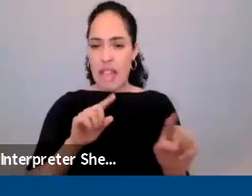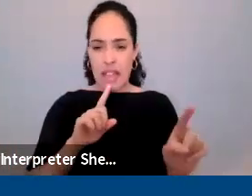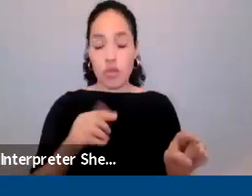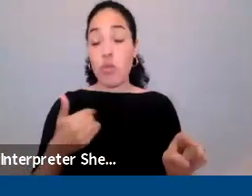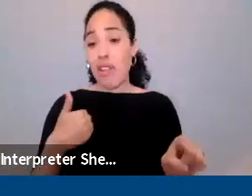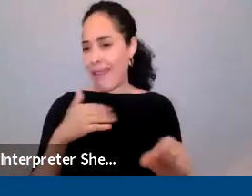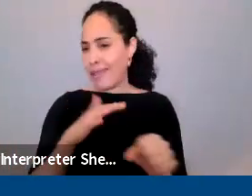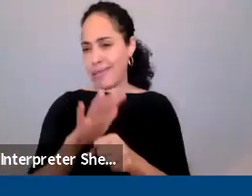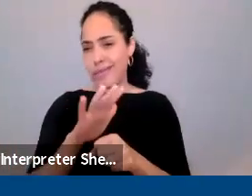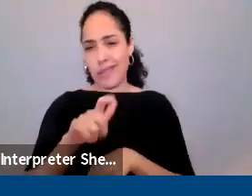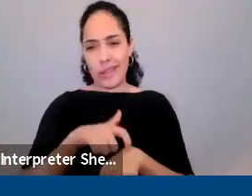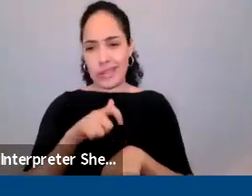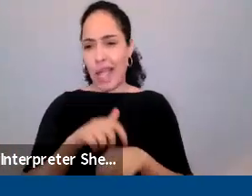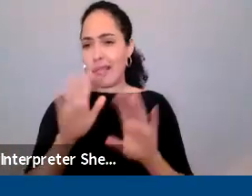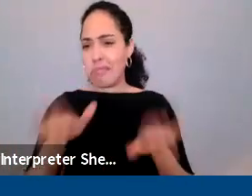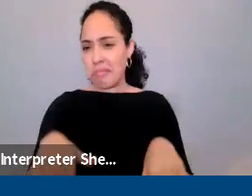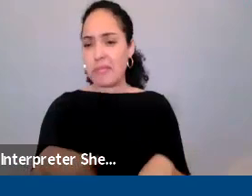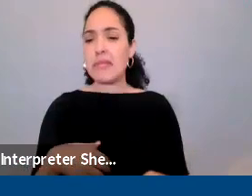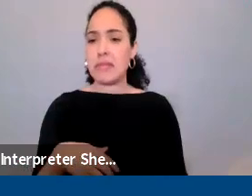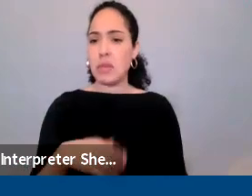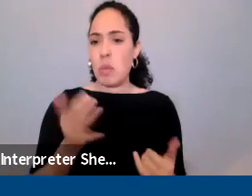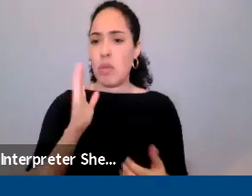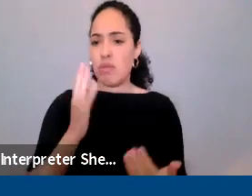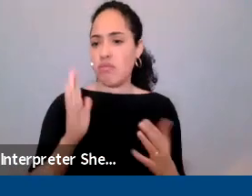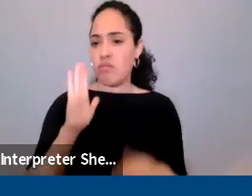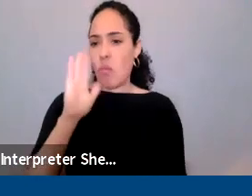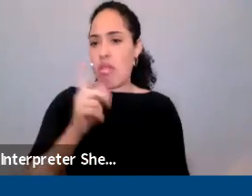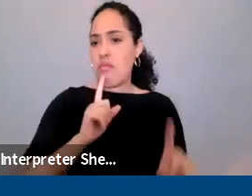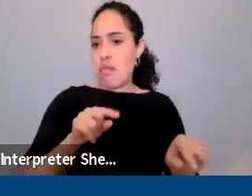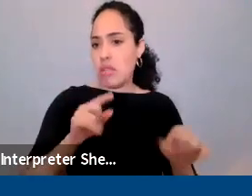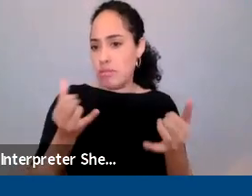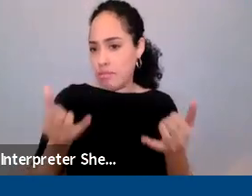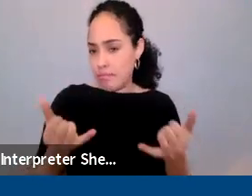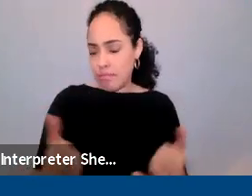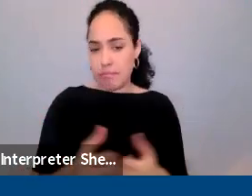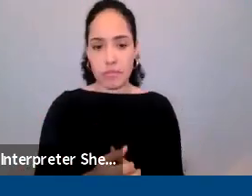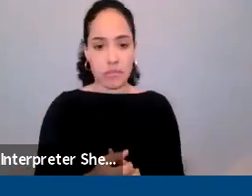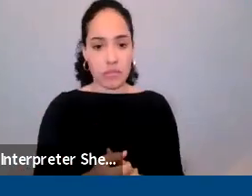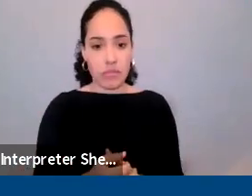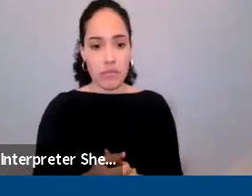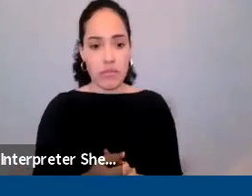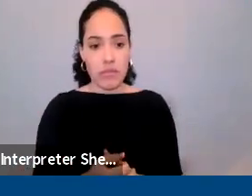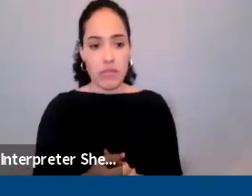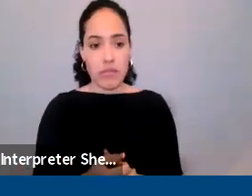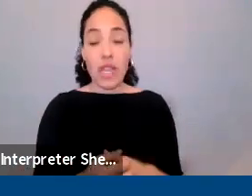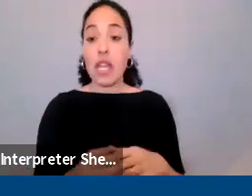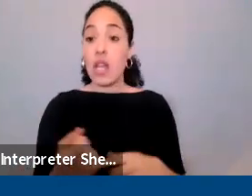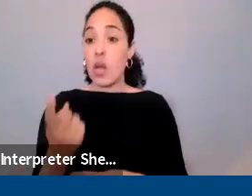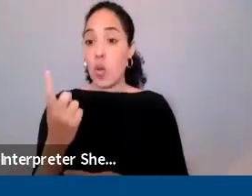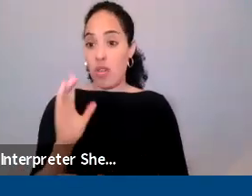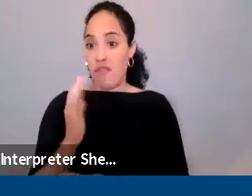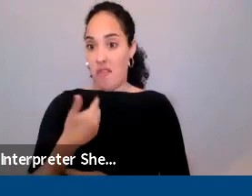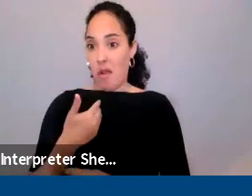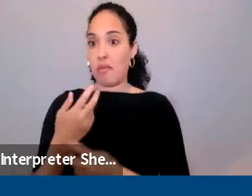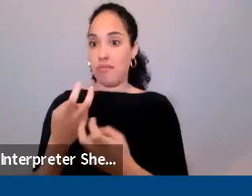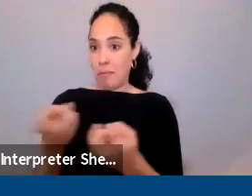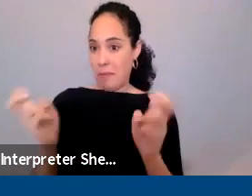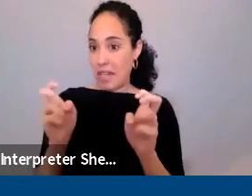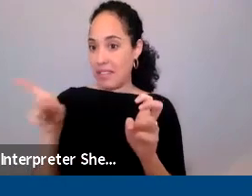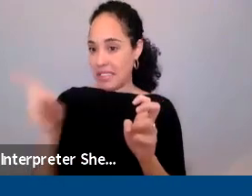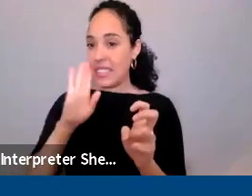for question and answers right now. So these will be answered by one of our panelists. And the first